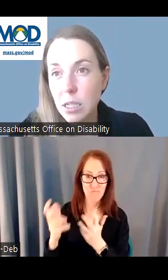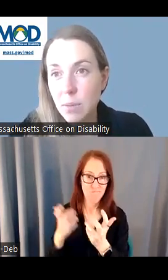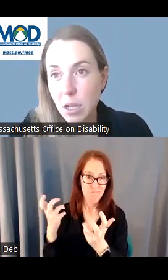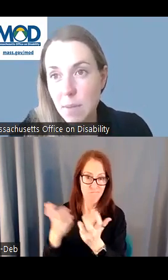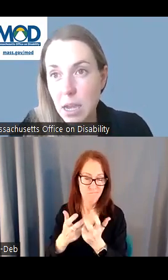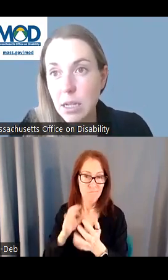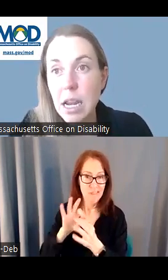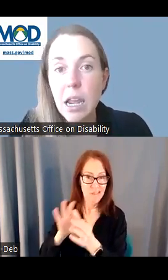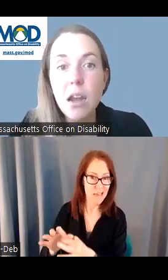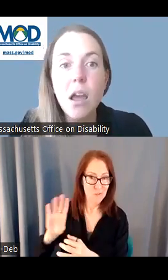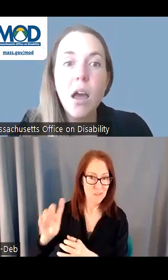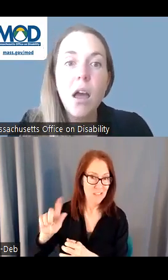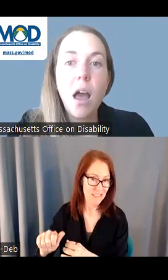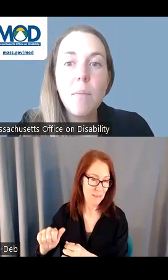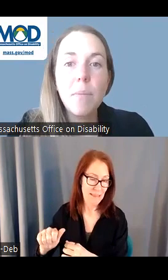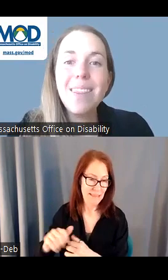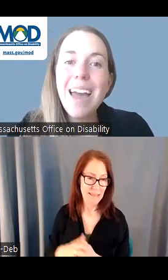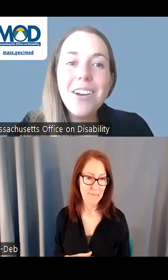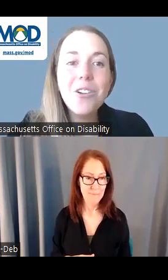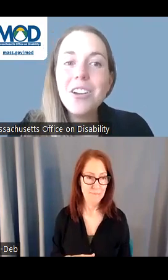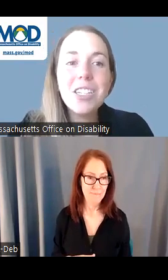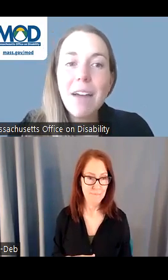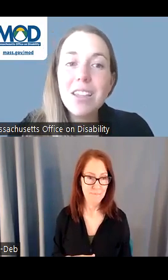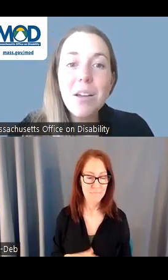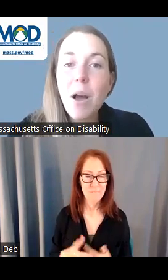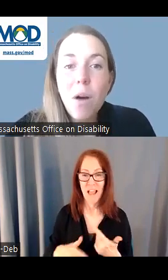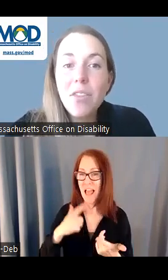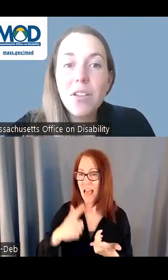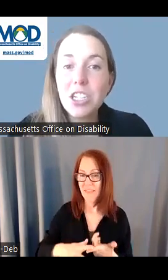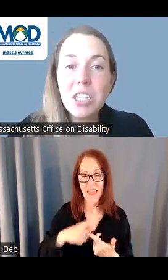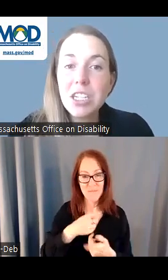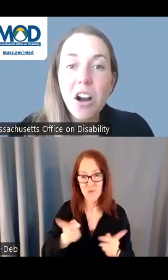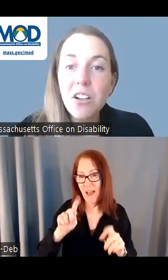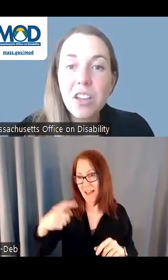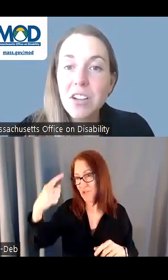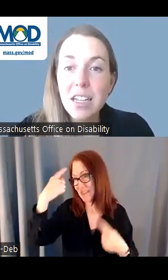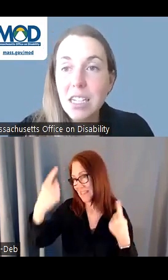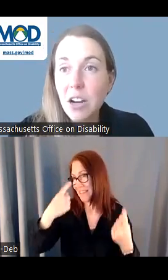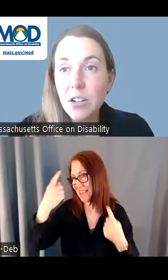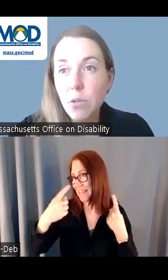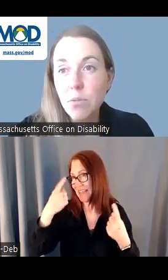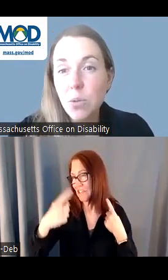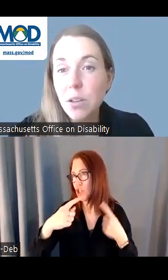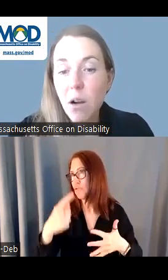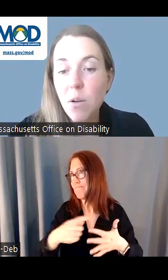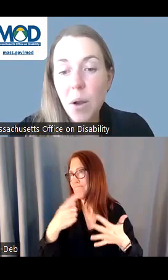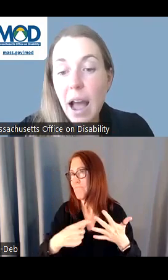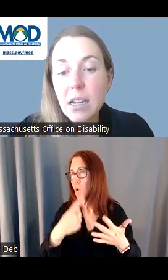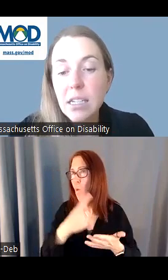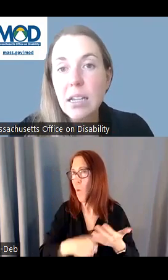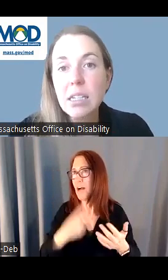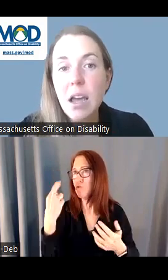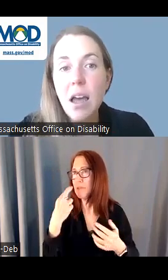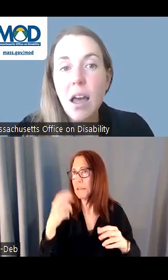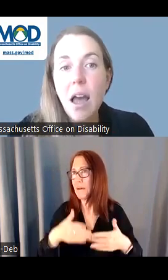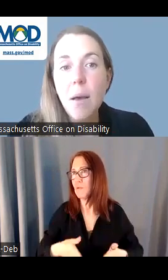someone's disability-based need. But then you're going to just have to think about what the logistics are that are necessary to allow remote